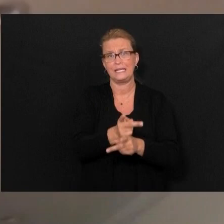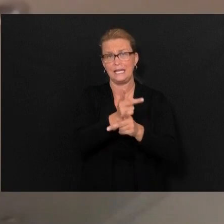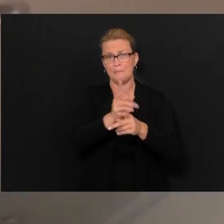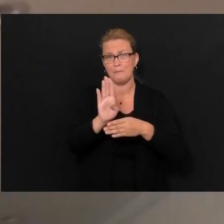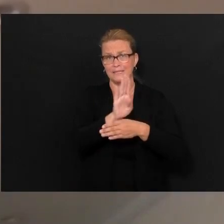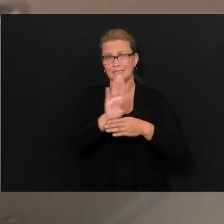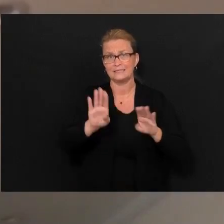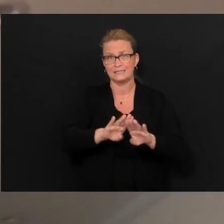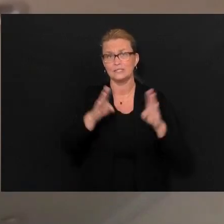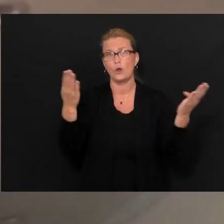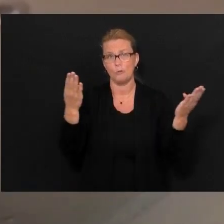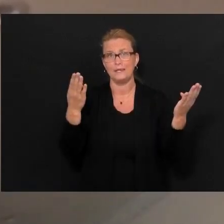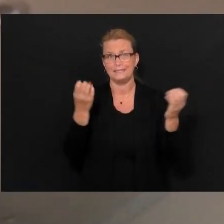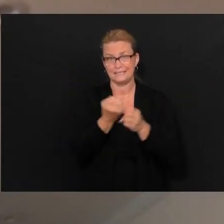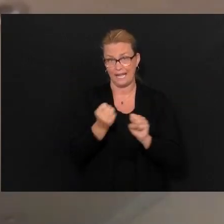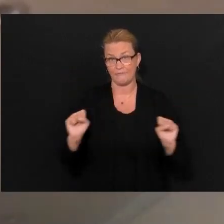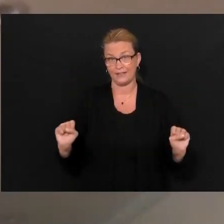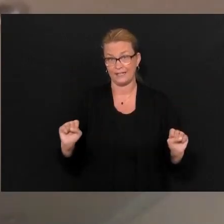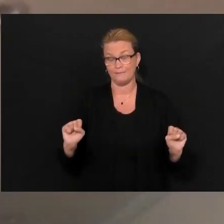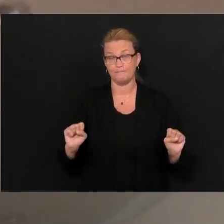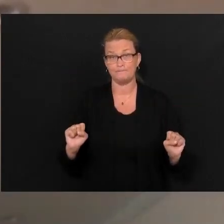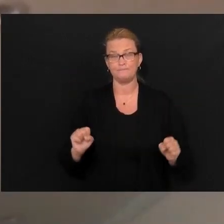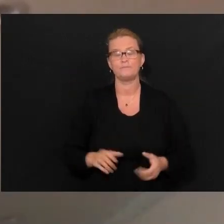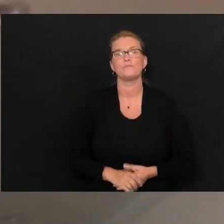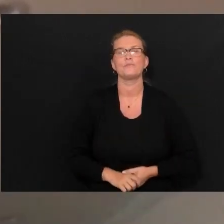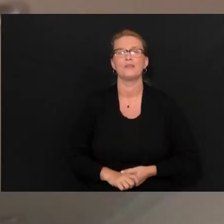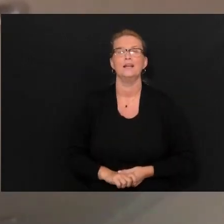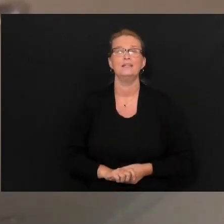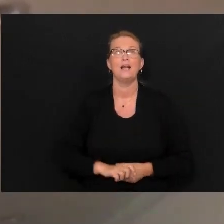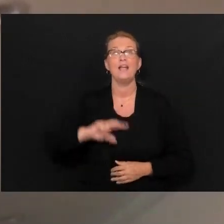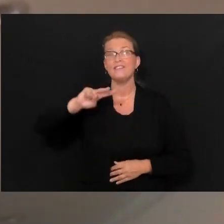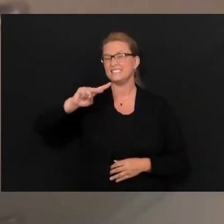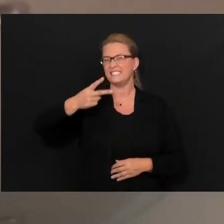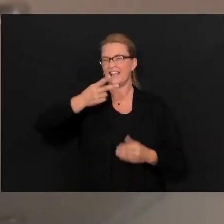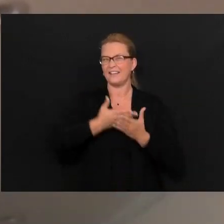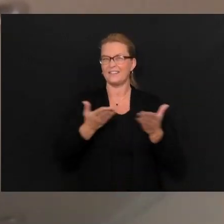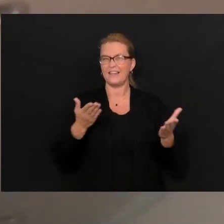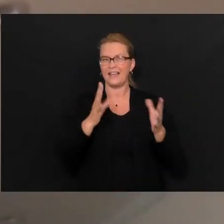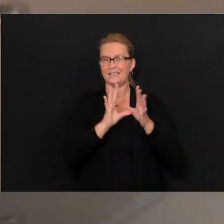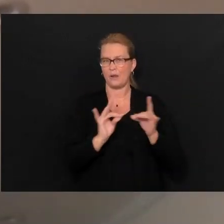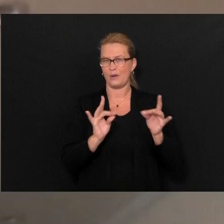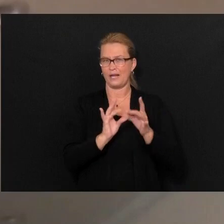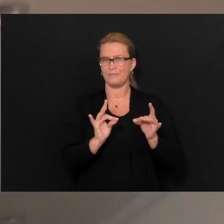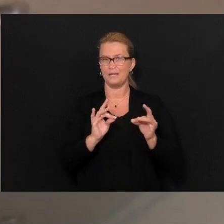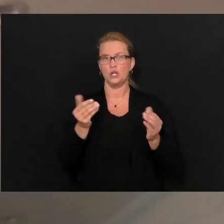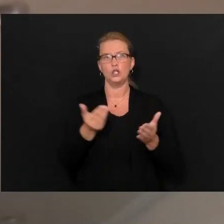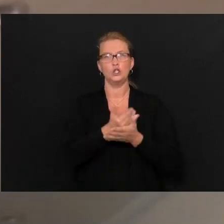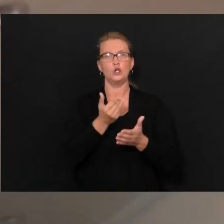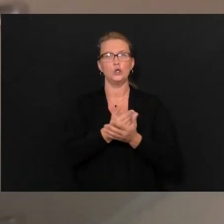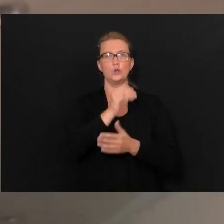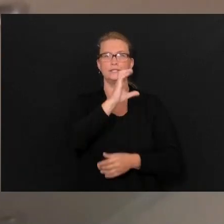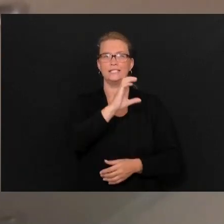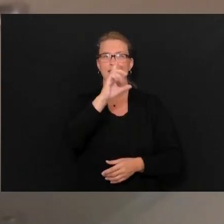do it safely. The second thing I'd like to say is just a comment about the new CDC guidelines to